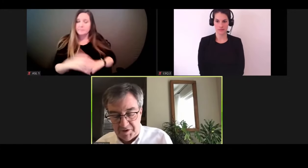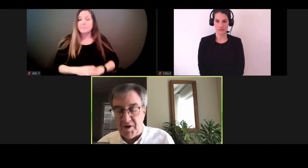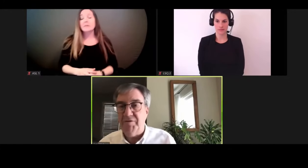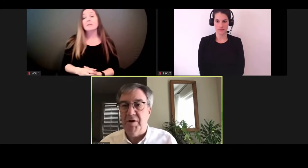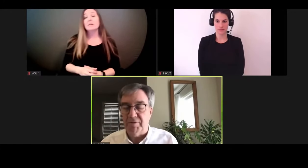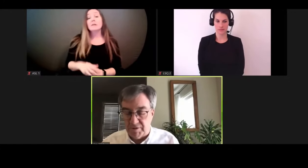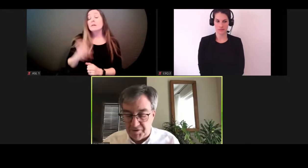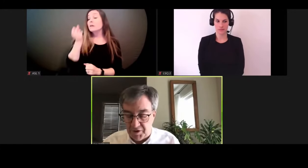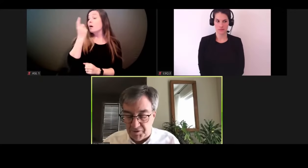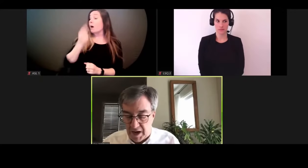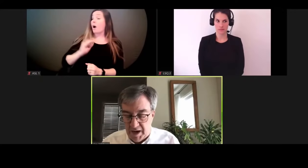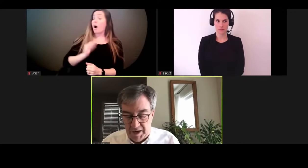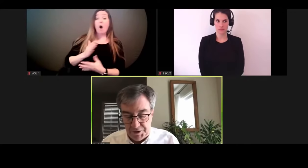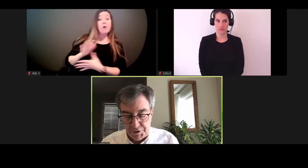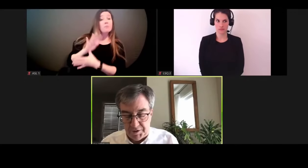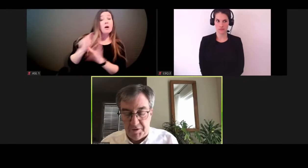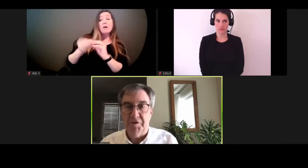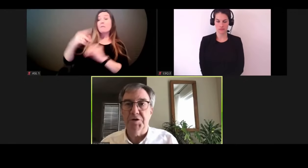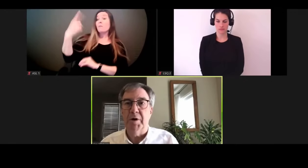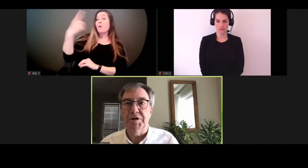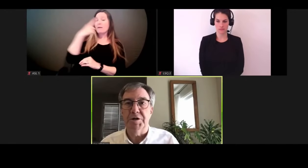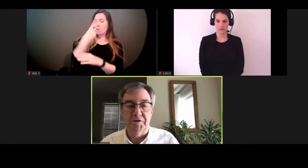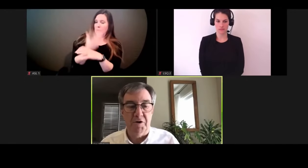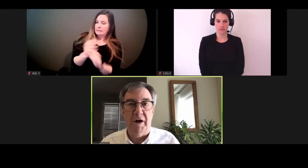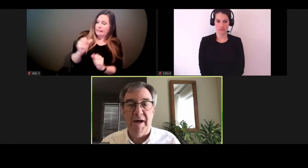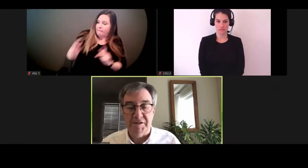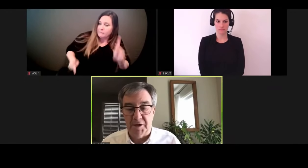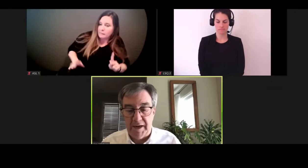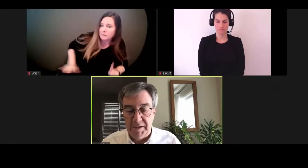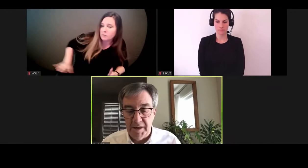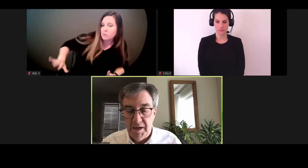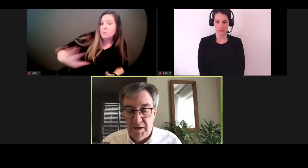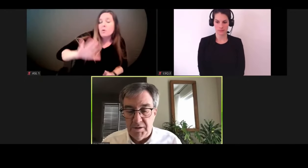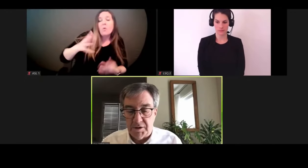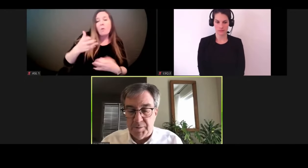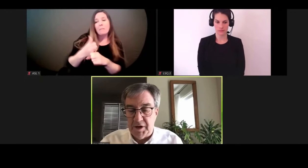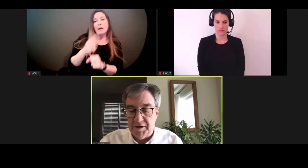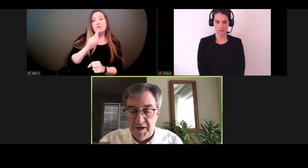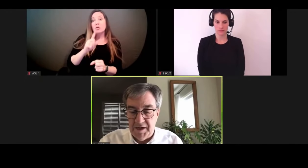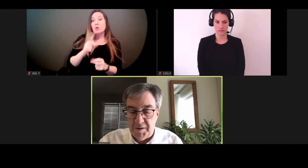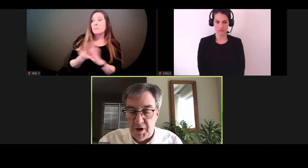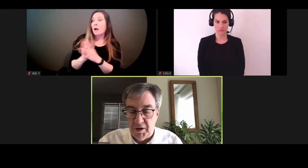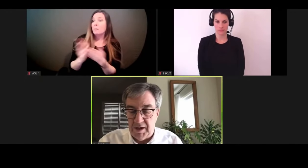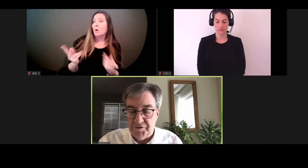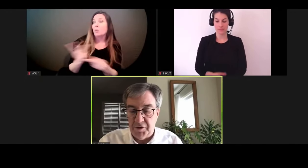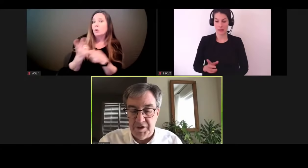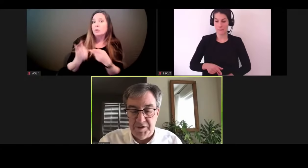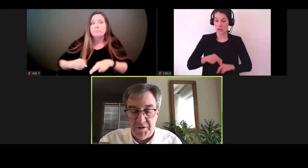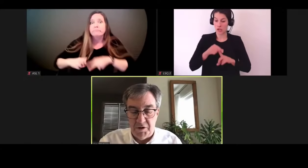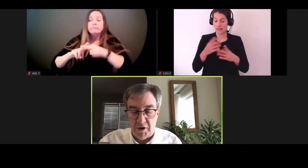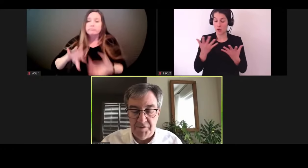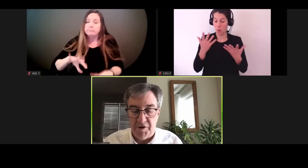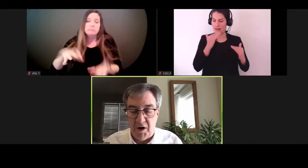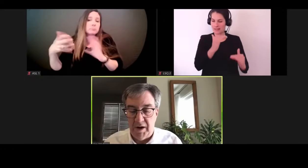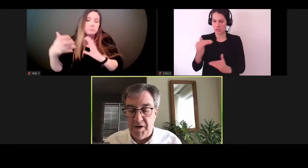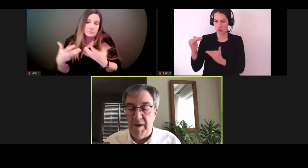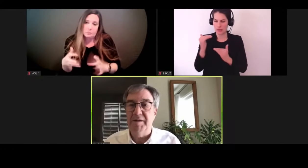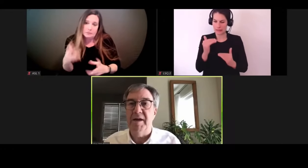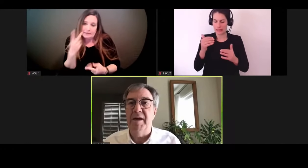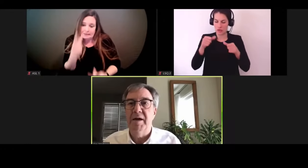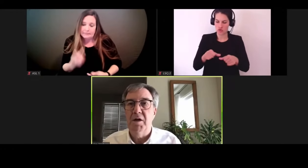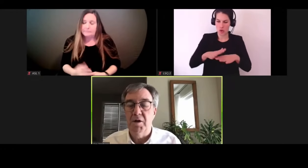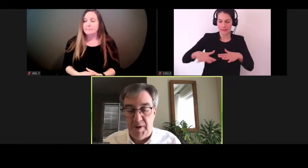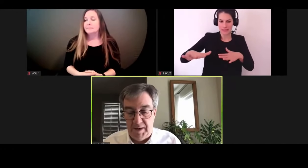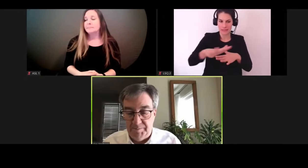to be the safety of our residents, ensuring that the situation does not escalate. Notre priorité demeure la sécurité de nos résidents et le